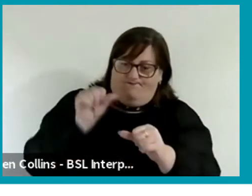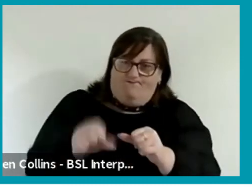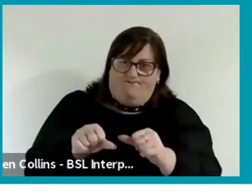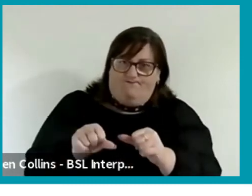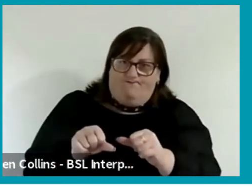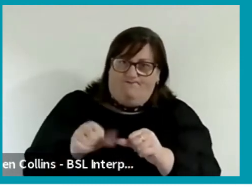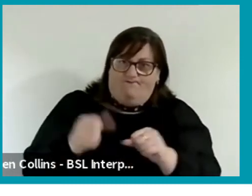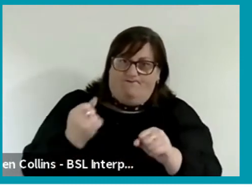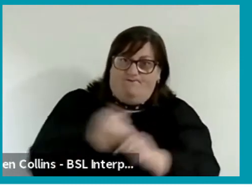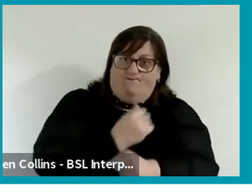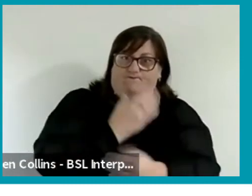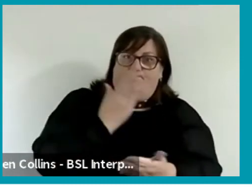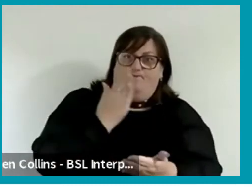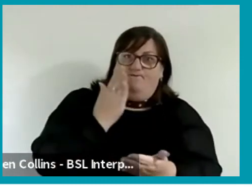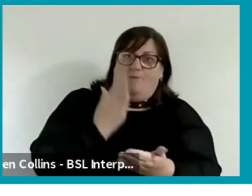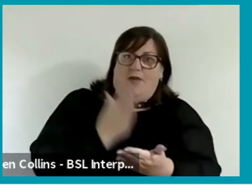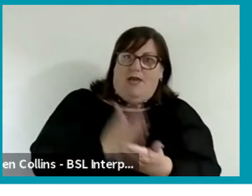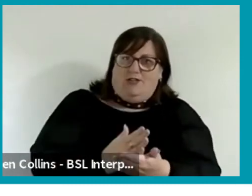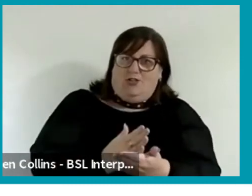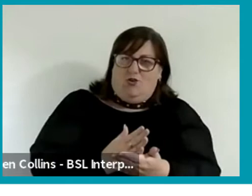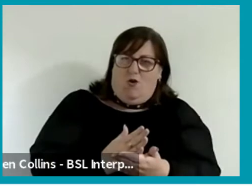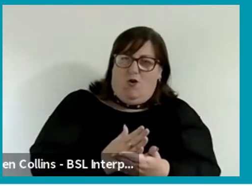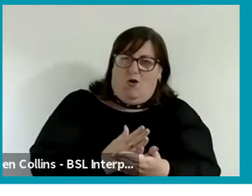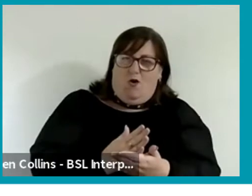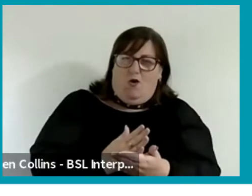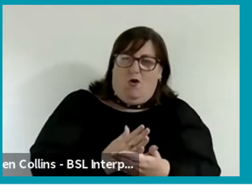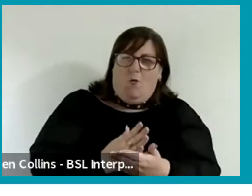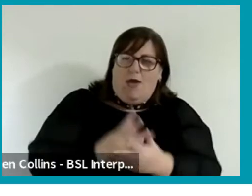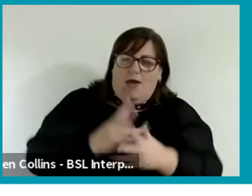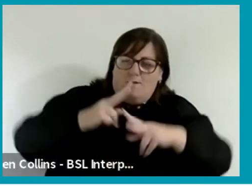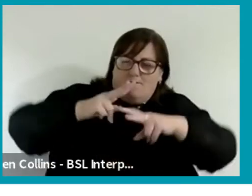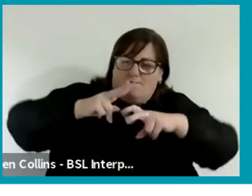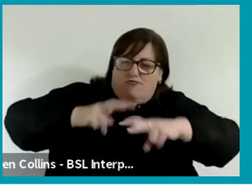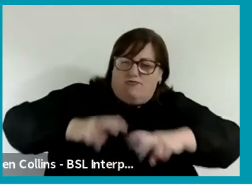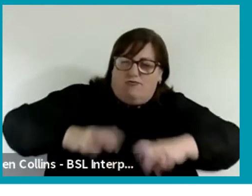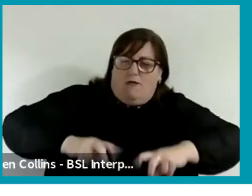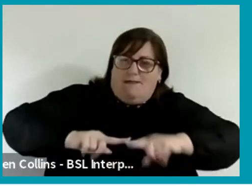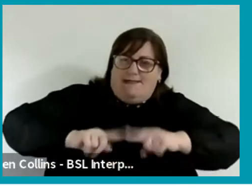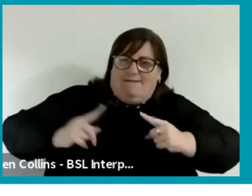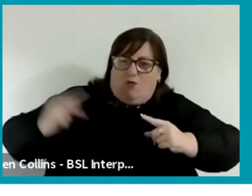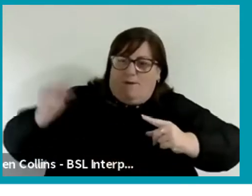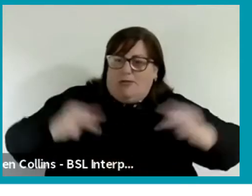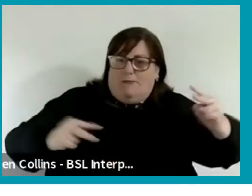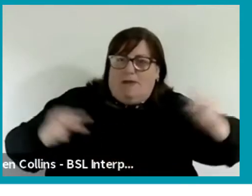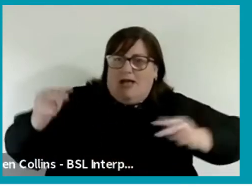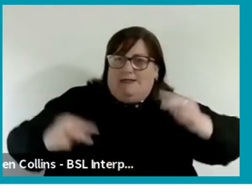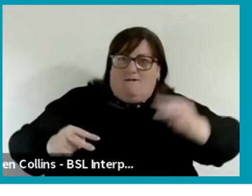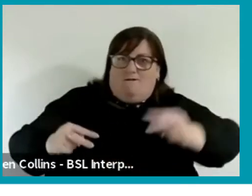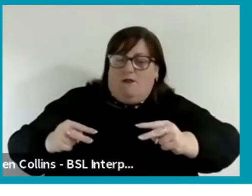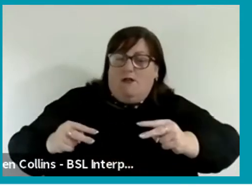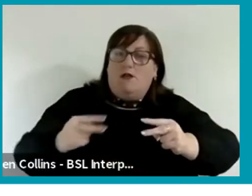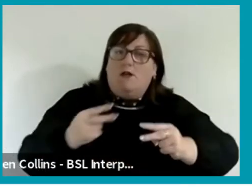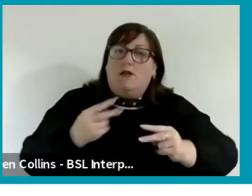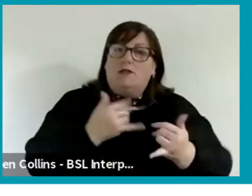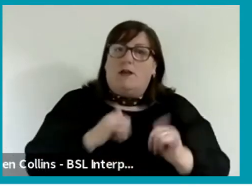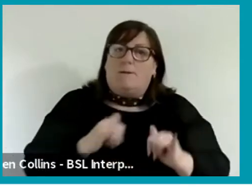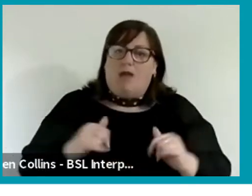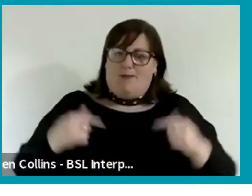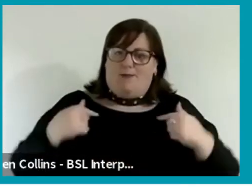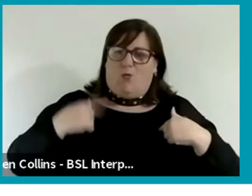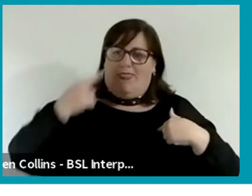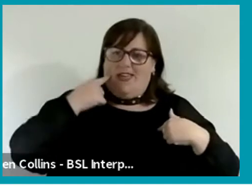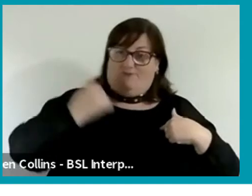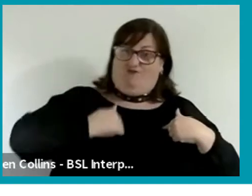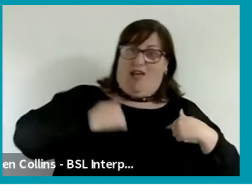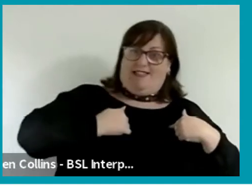to look at it from various points. And I was thinking of Evenbreak to support us with it, because what we think is right, we look at it from our point of